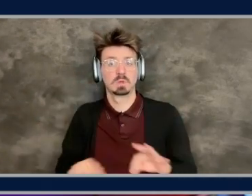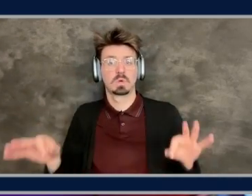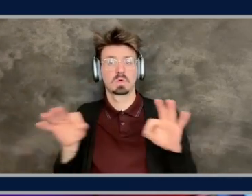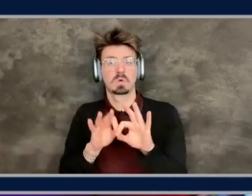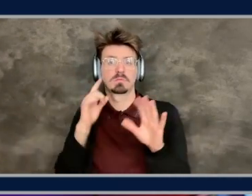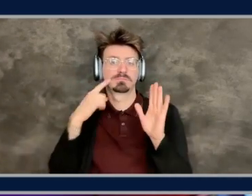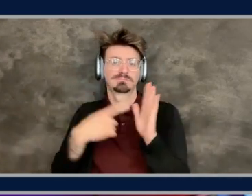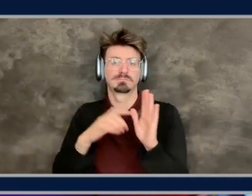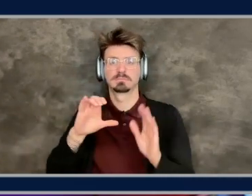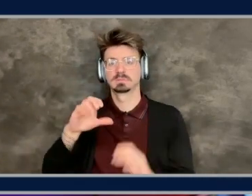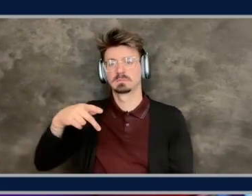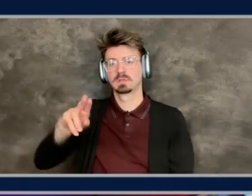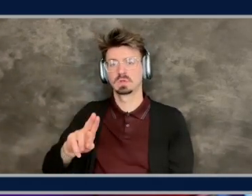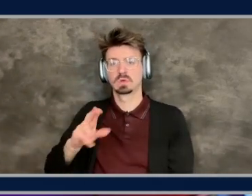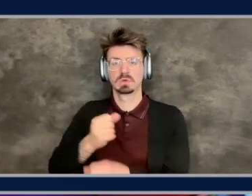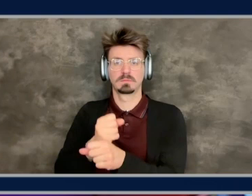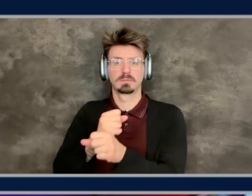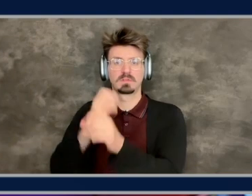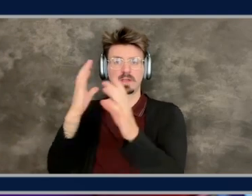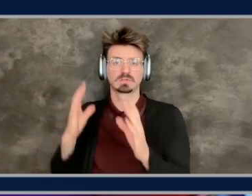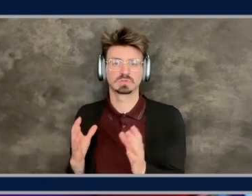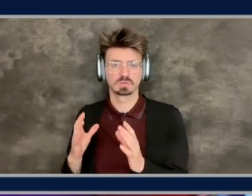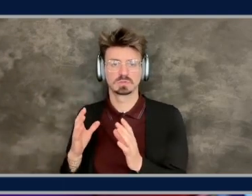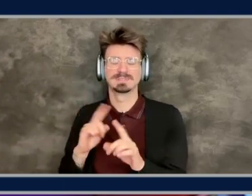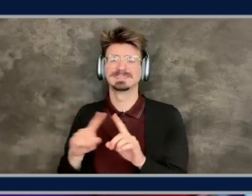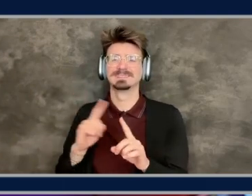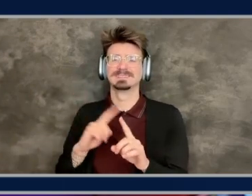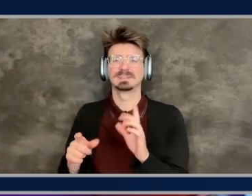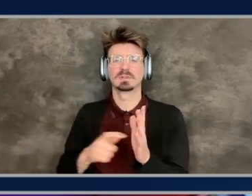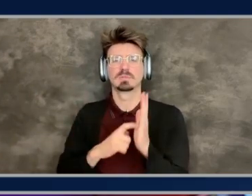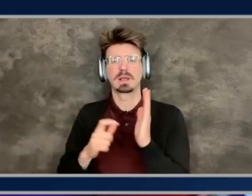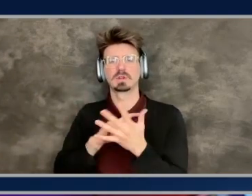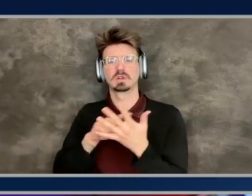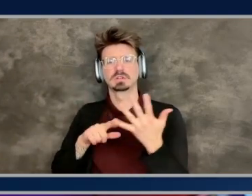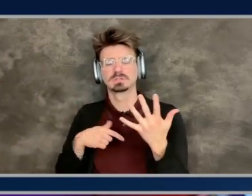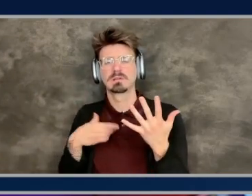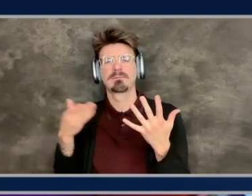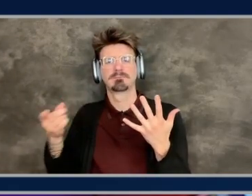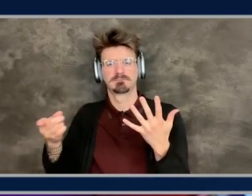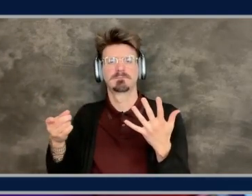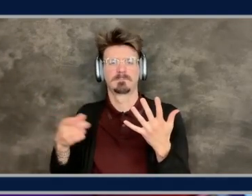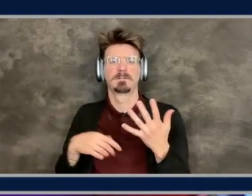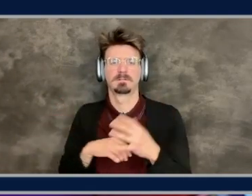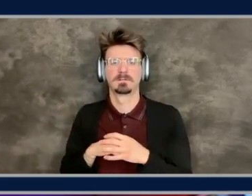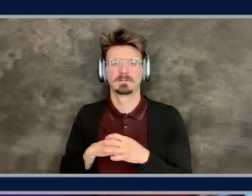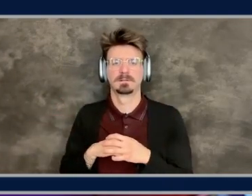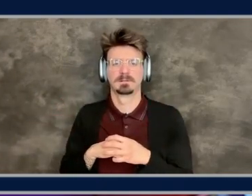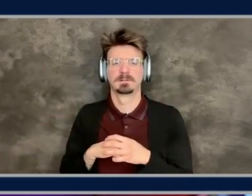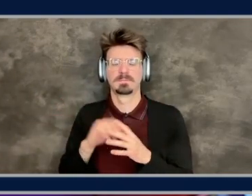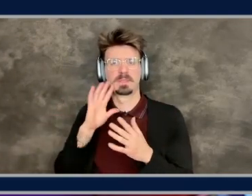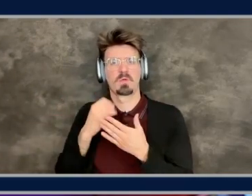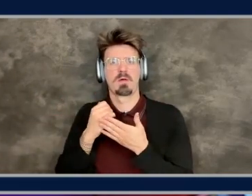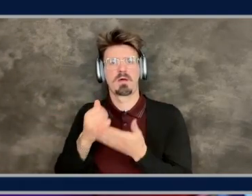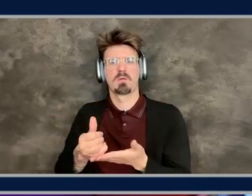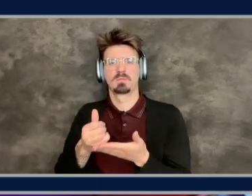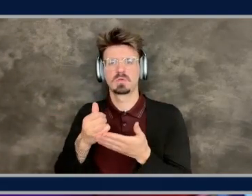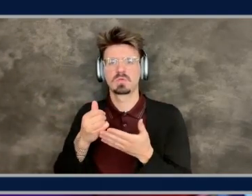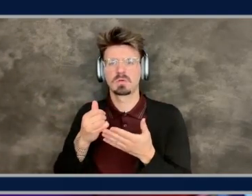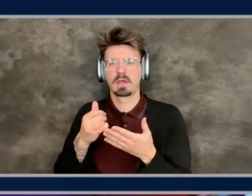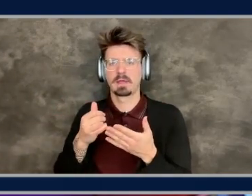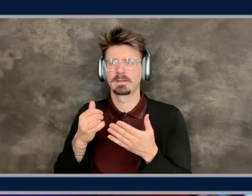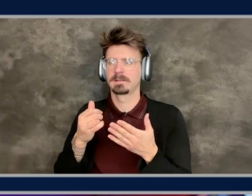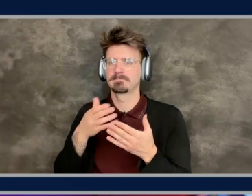manufacturer. In the advanced parameters, there's a bunch of different things in there, like that will help you kind of further enhance